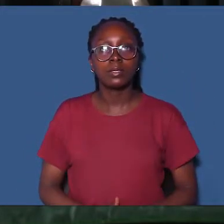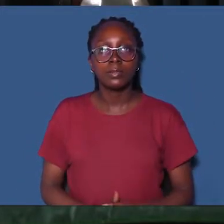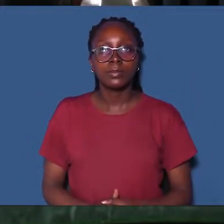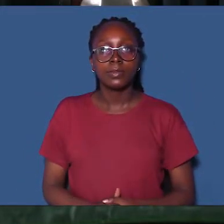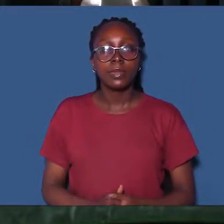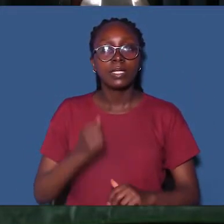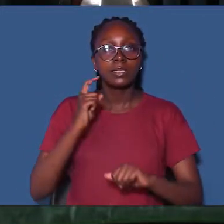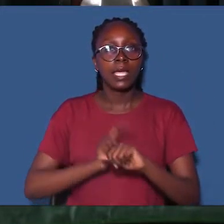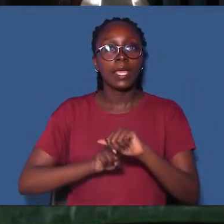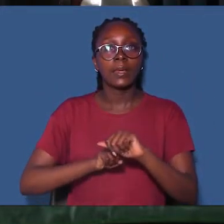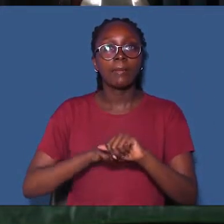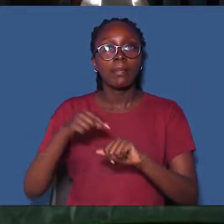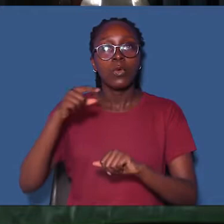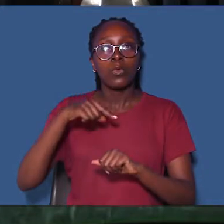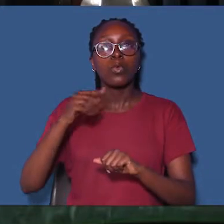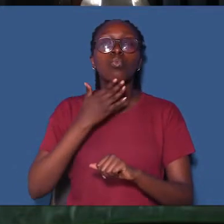to growth,